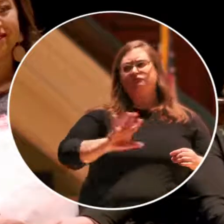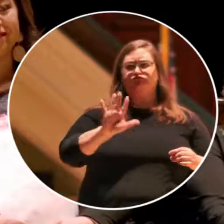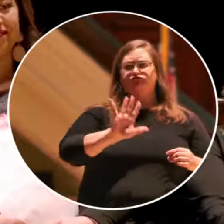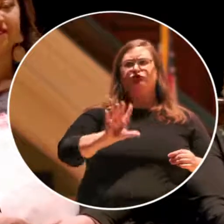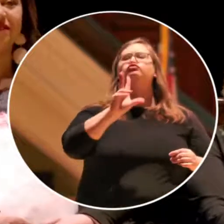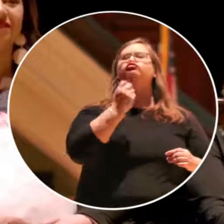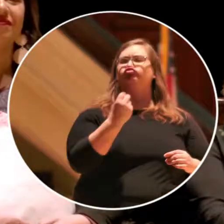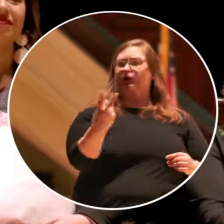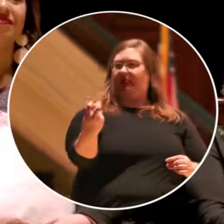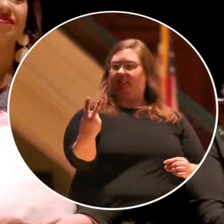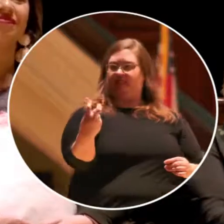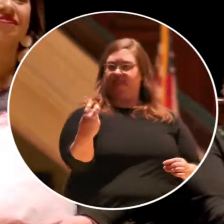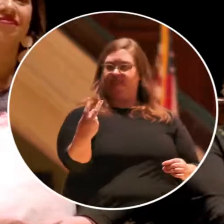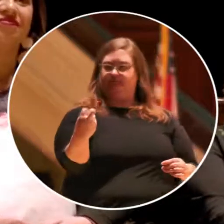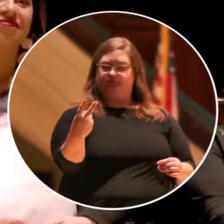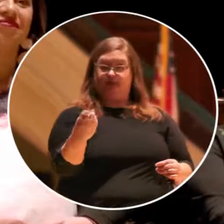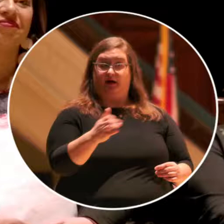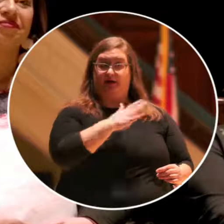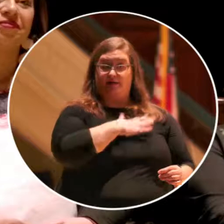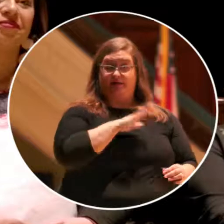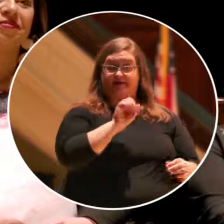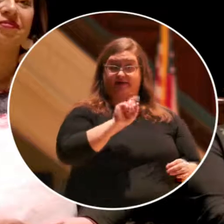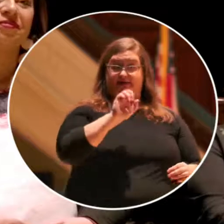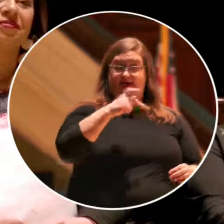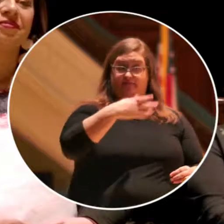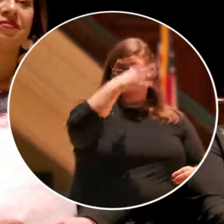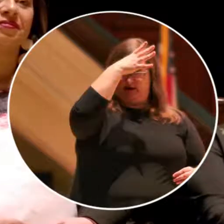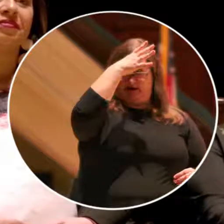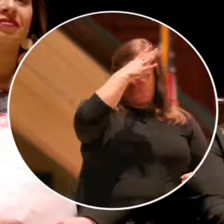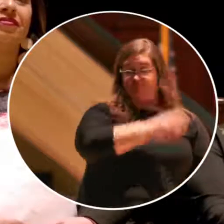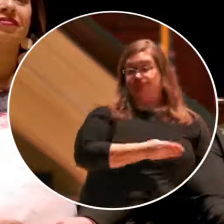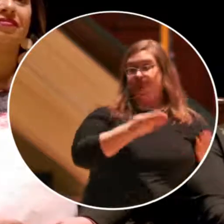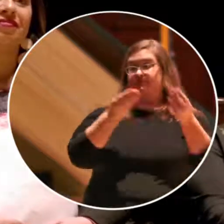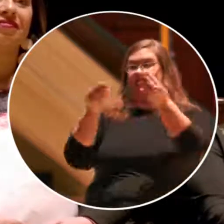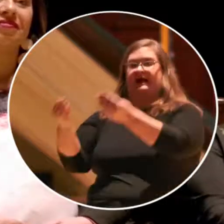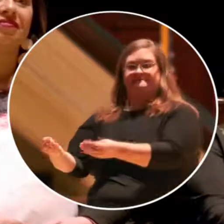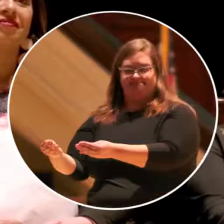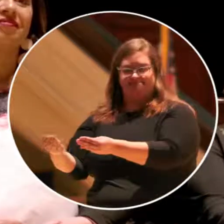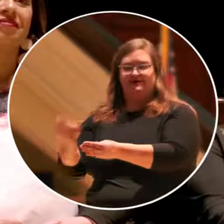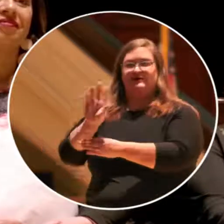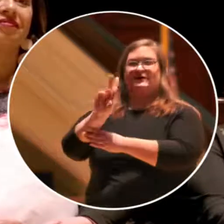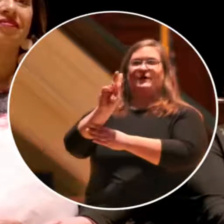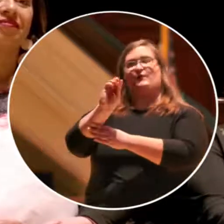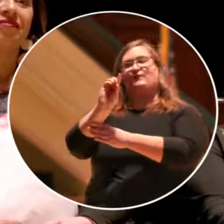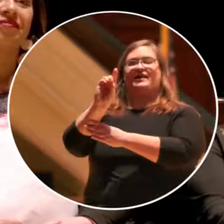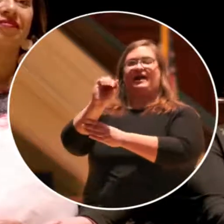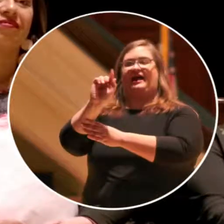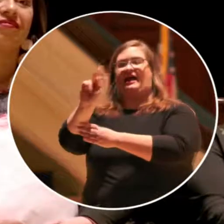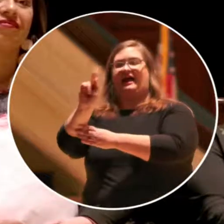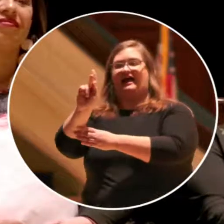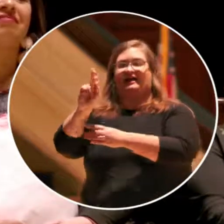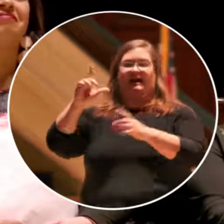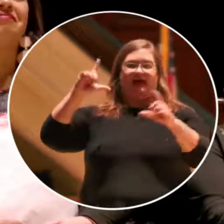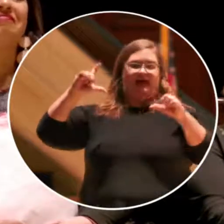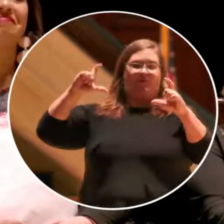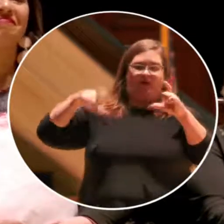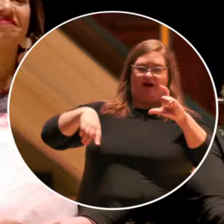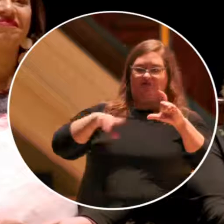father gave me erasers shaped like 35mm film rolls, a book published by Kodak about what makes a good